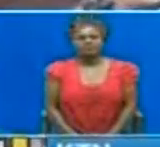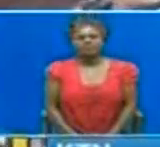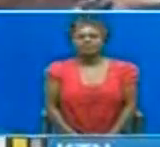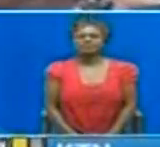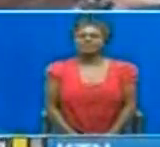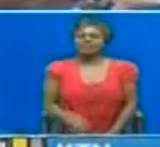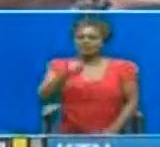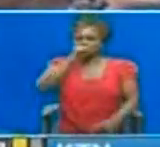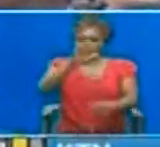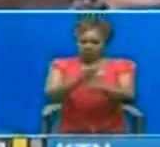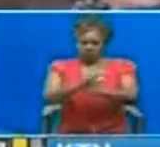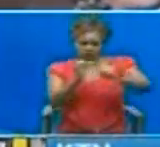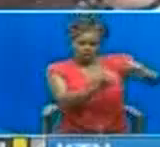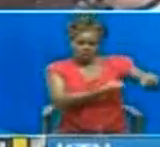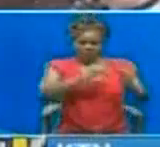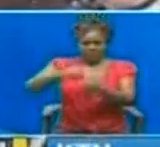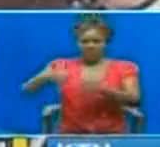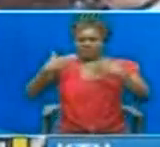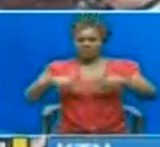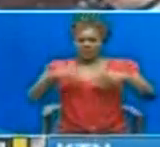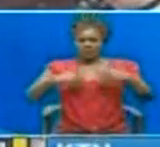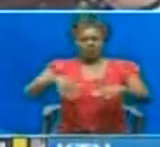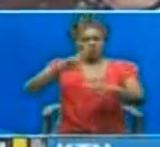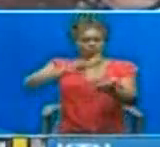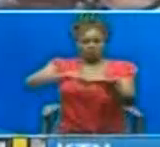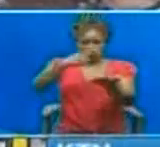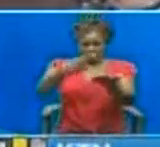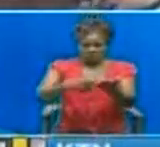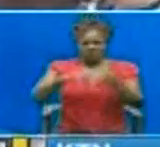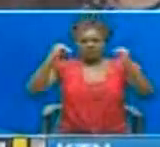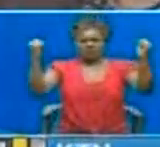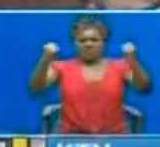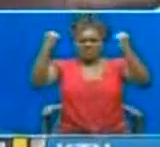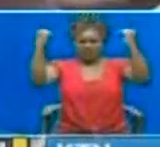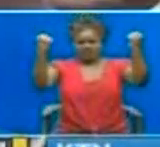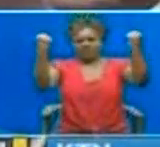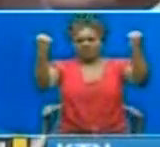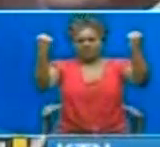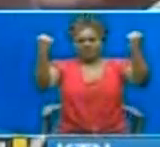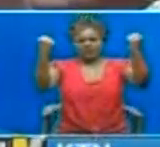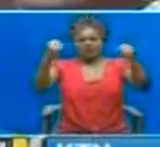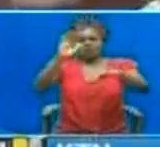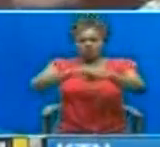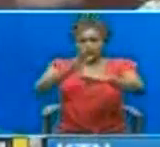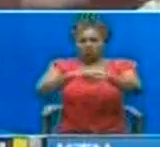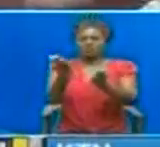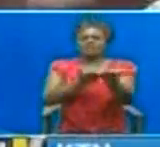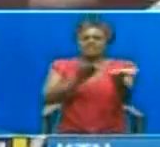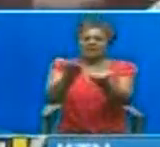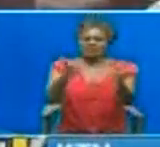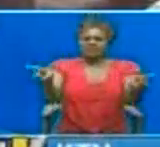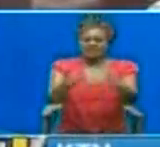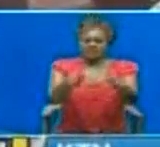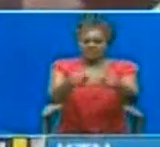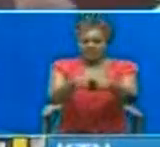And we promise the people of Homa Bay a great and resounding victory and proper service.